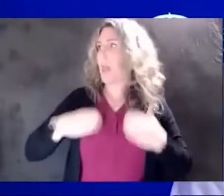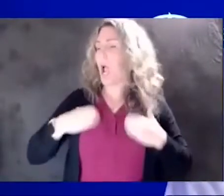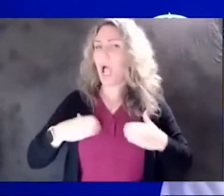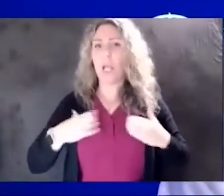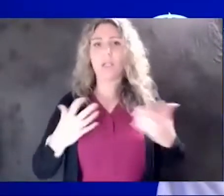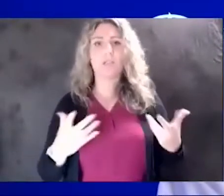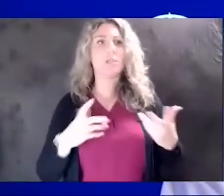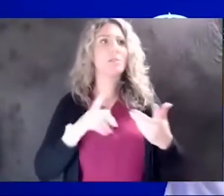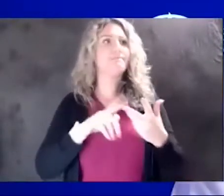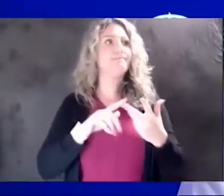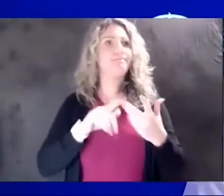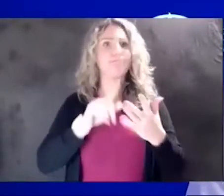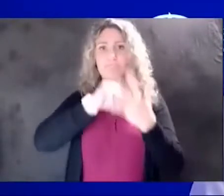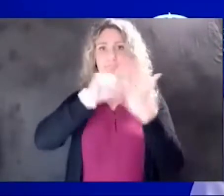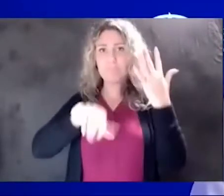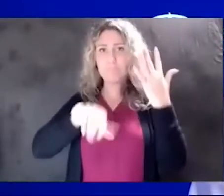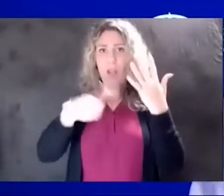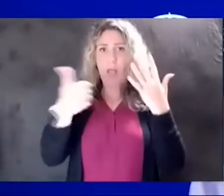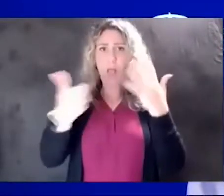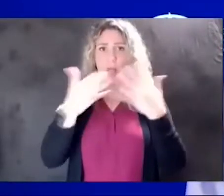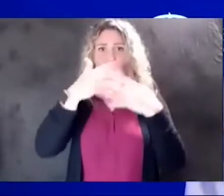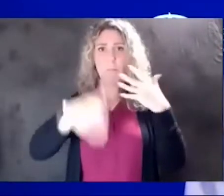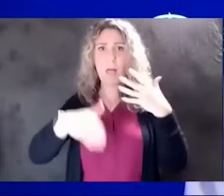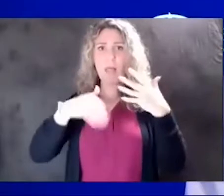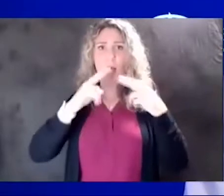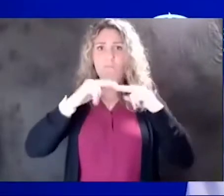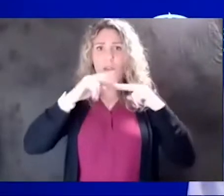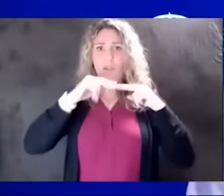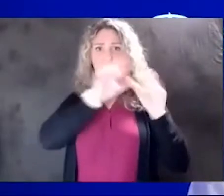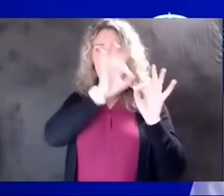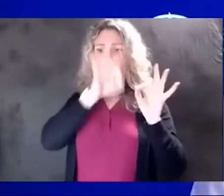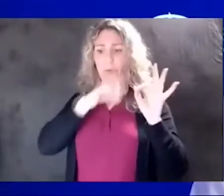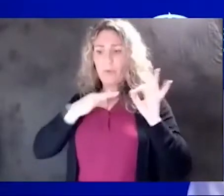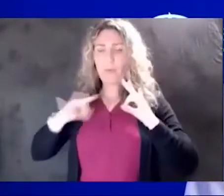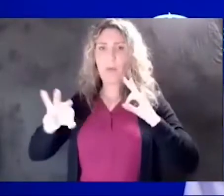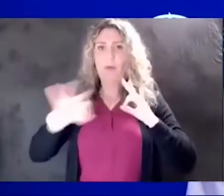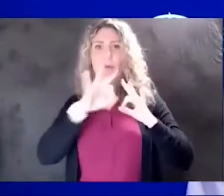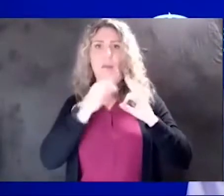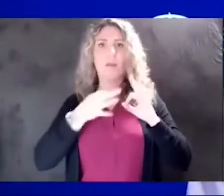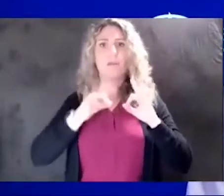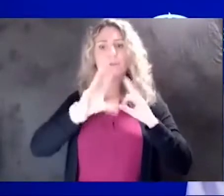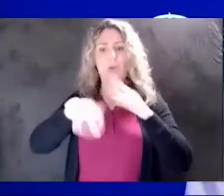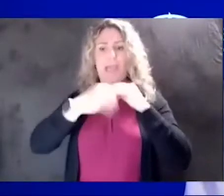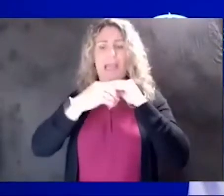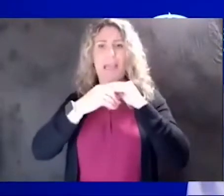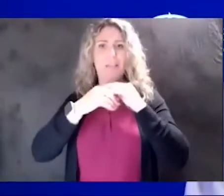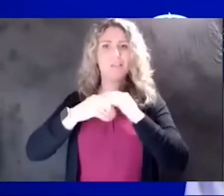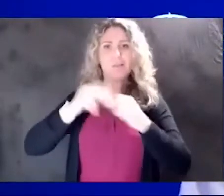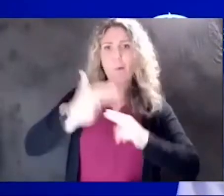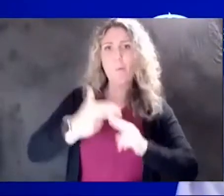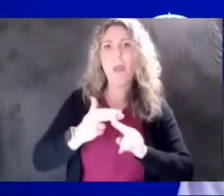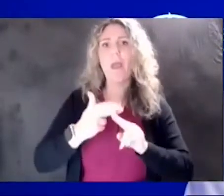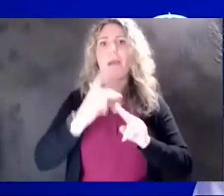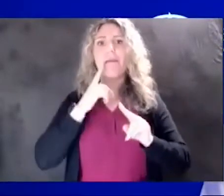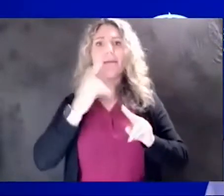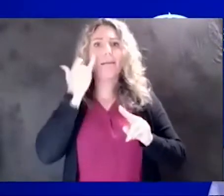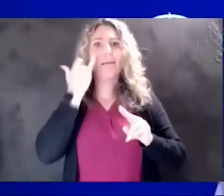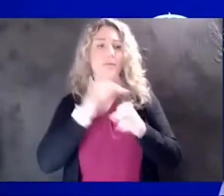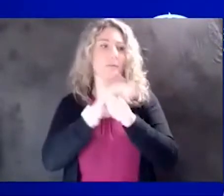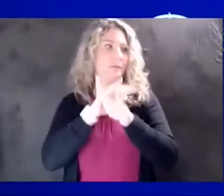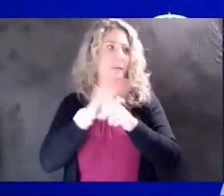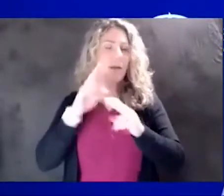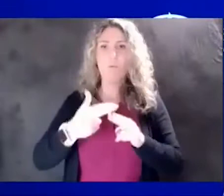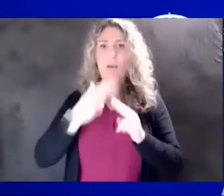all of the other blood vessels. So it's very important. So you're carrying extra weight. Certainly, if you have enough weight, you're having some restriction